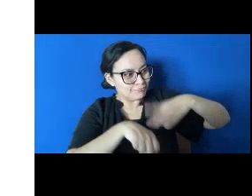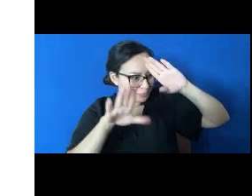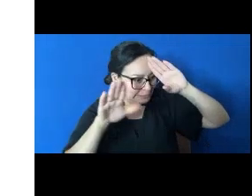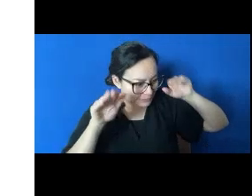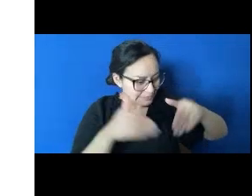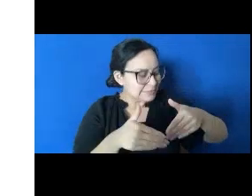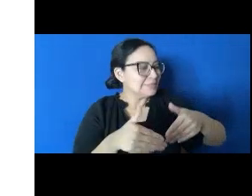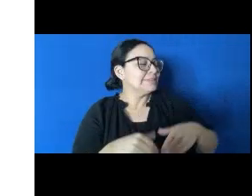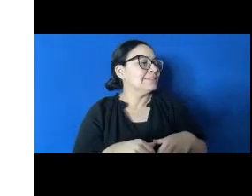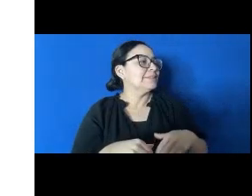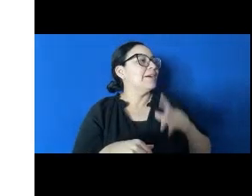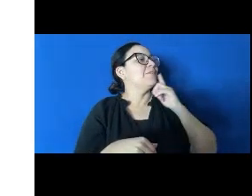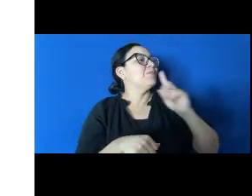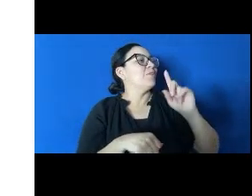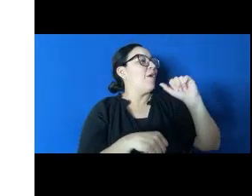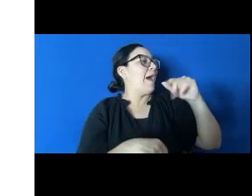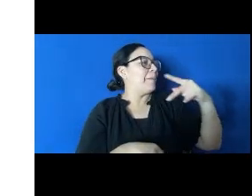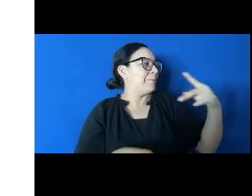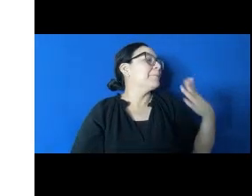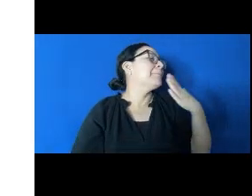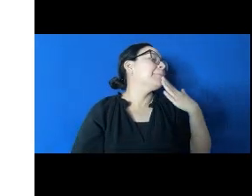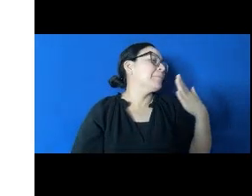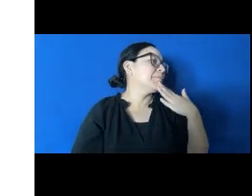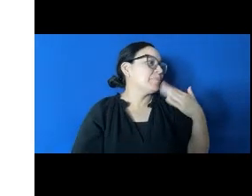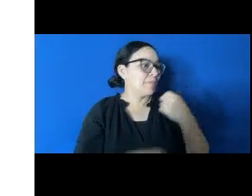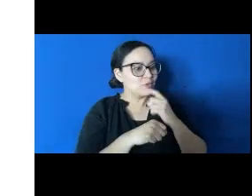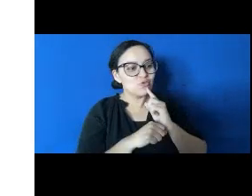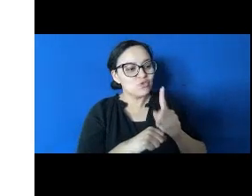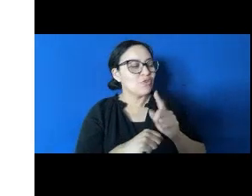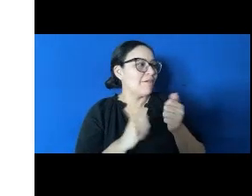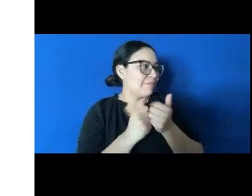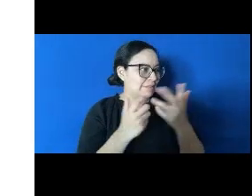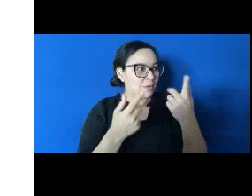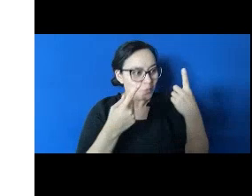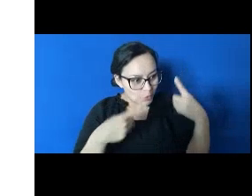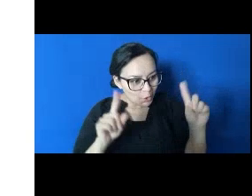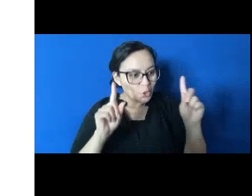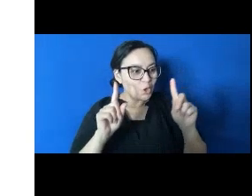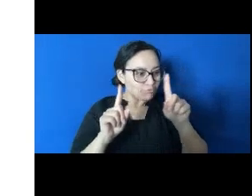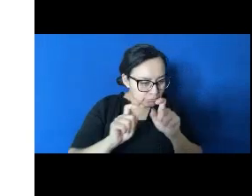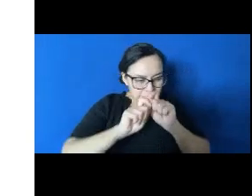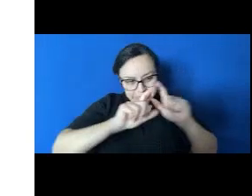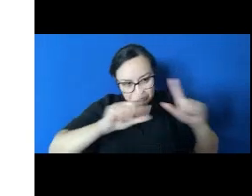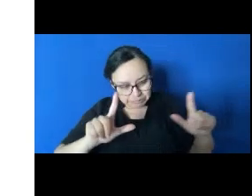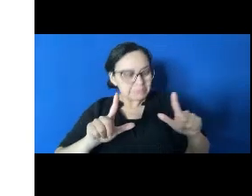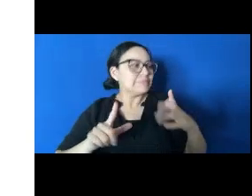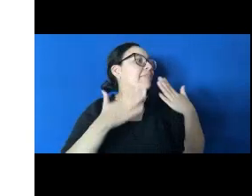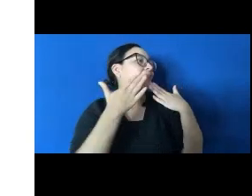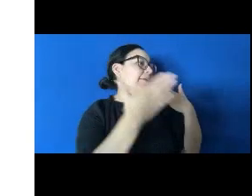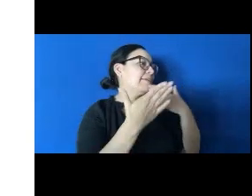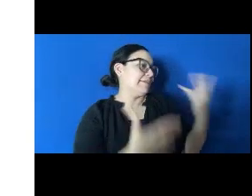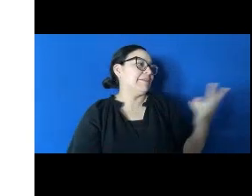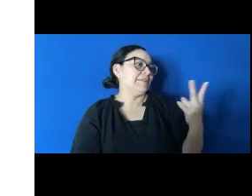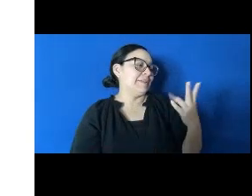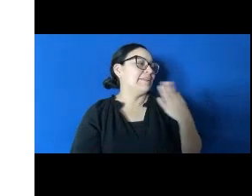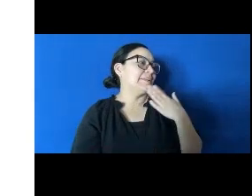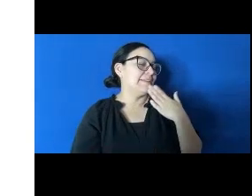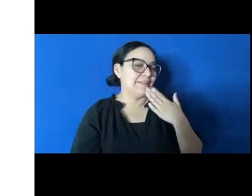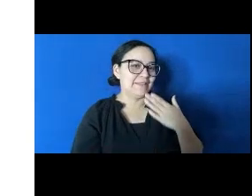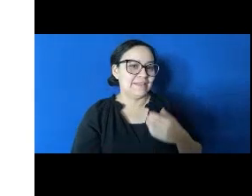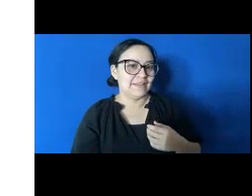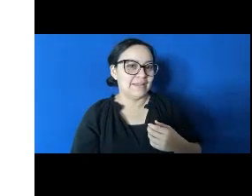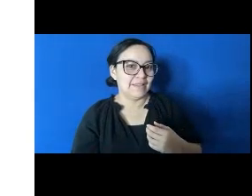time, it takes a long time to work on this application, make sure that the links work,